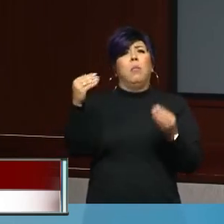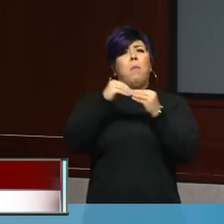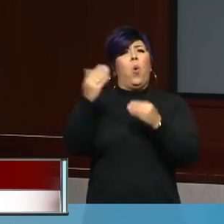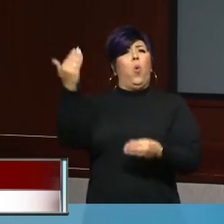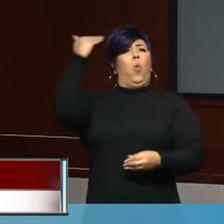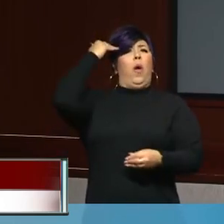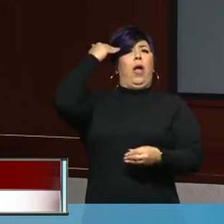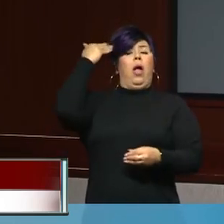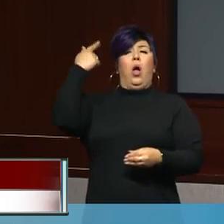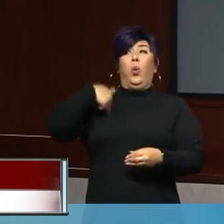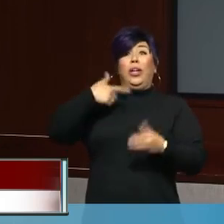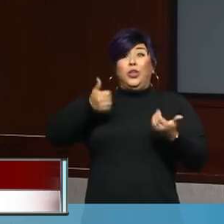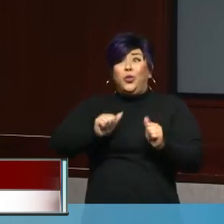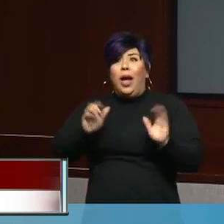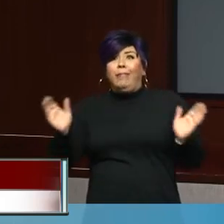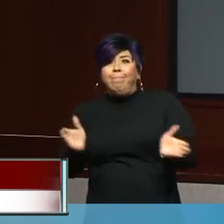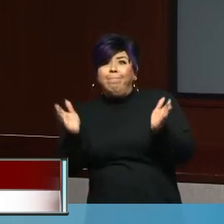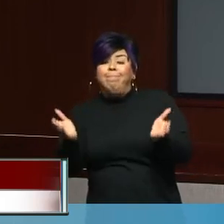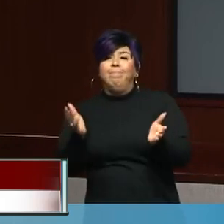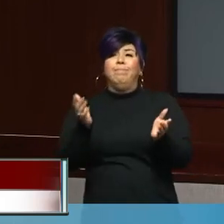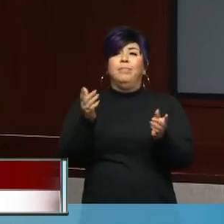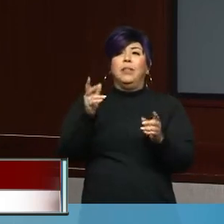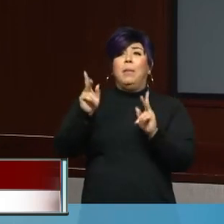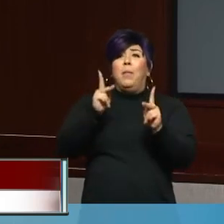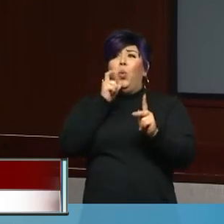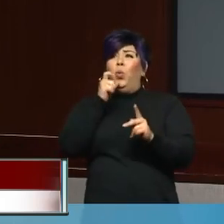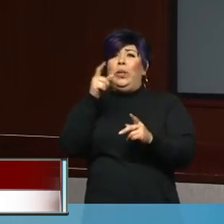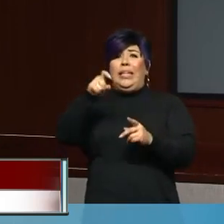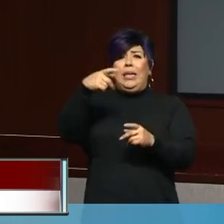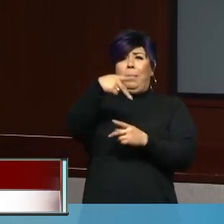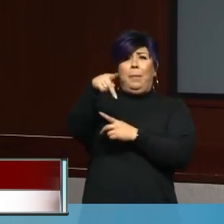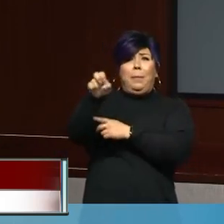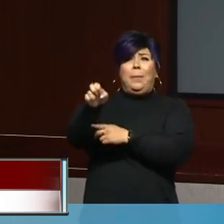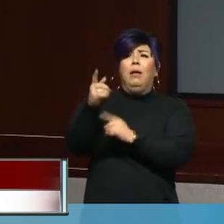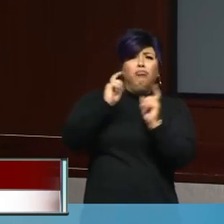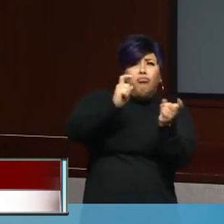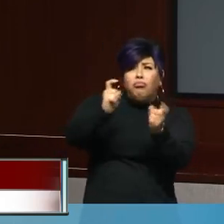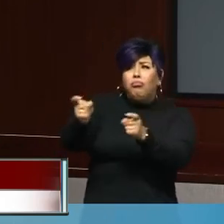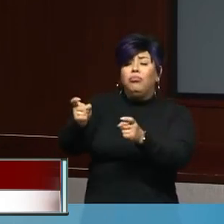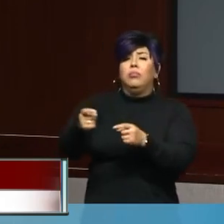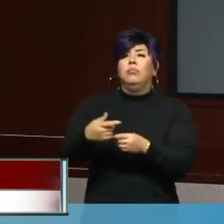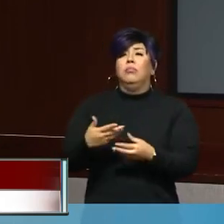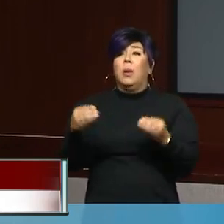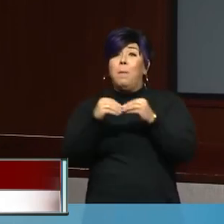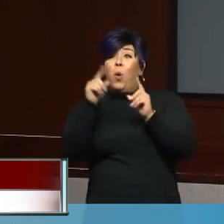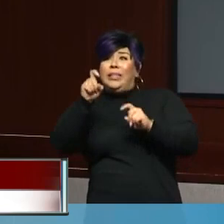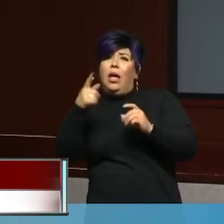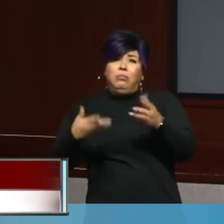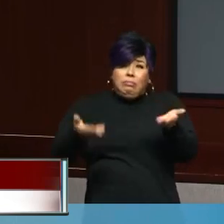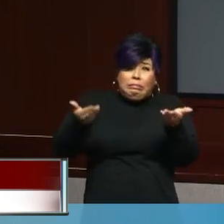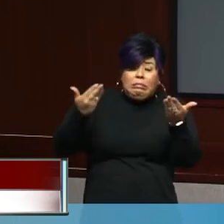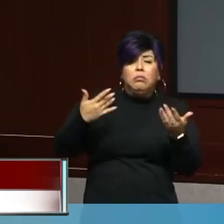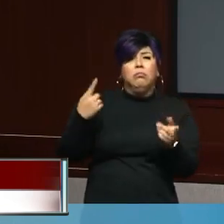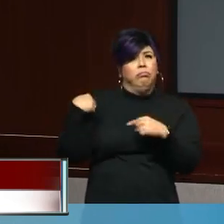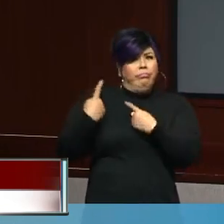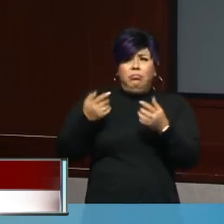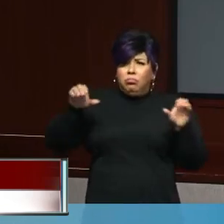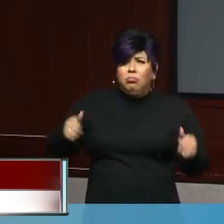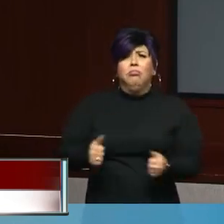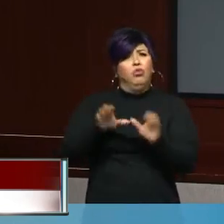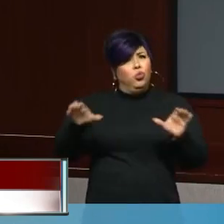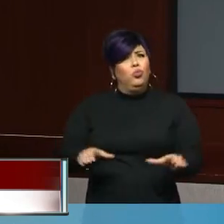us trying to link PPE to individuals within our community, us trying to increase testing within our community, and then